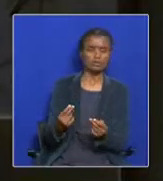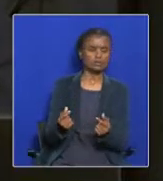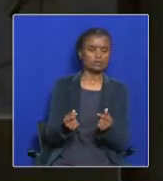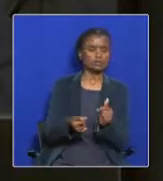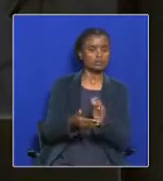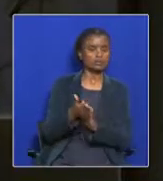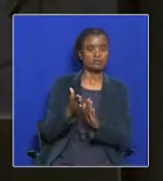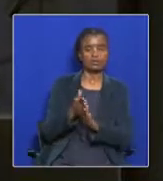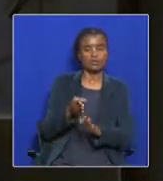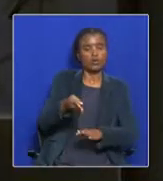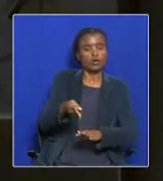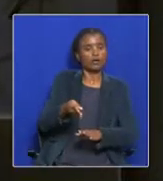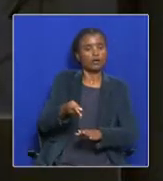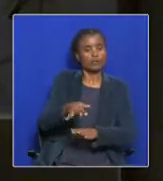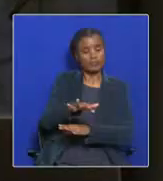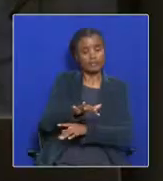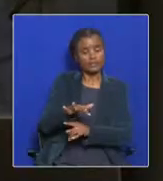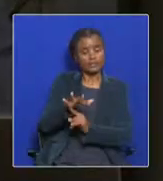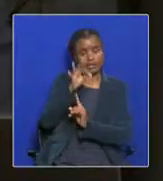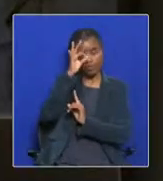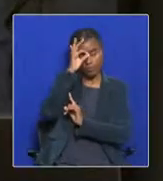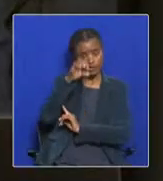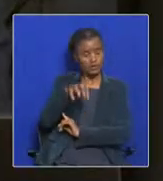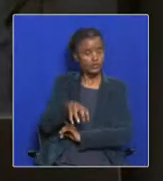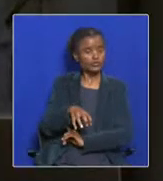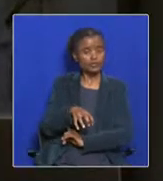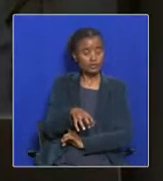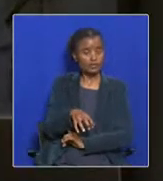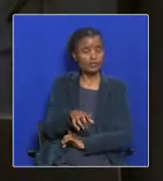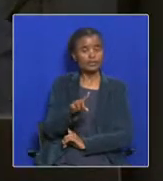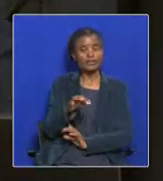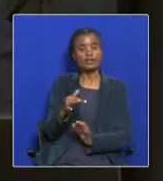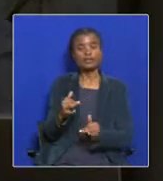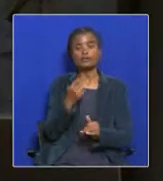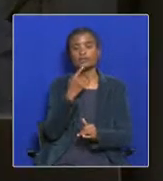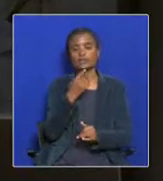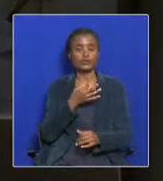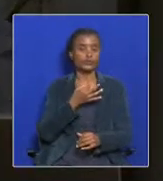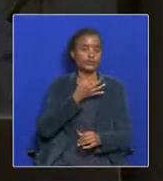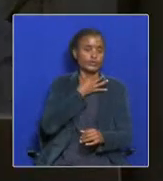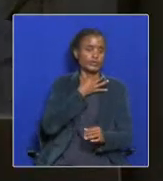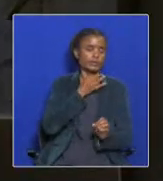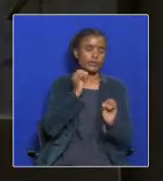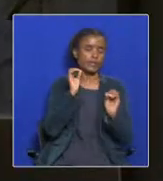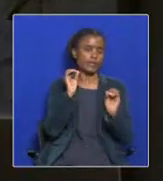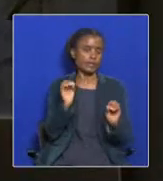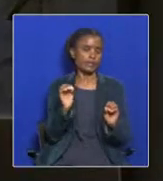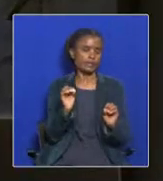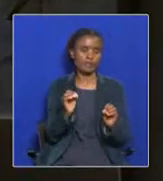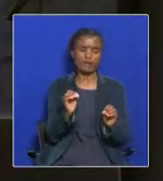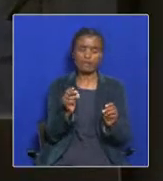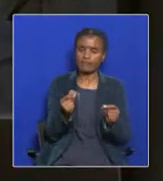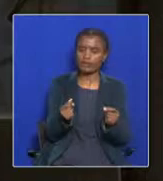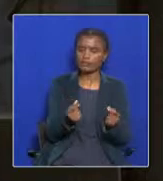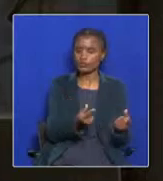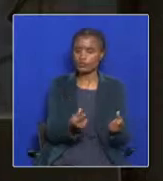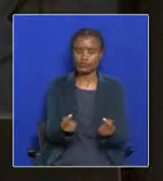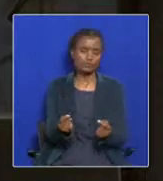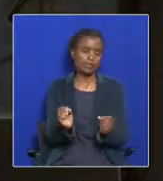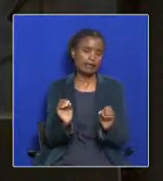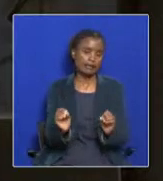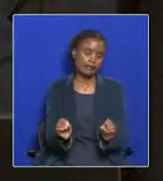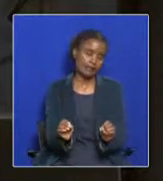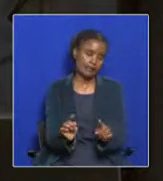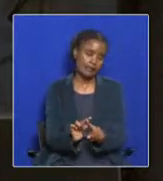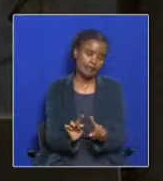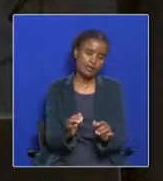station. You haven't said there was a risk of anything. We need to do this quickly. Why did you not phone